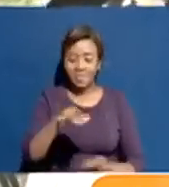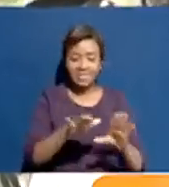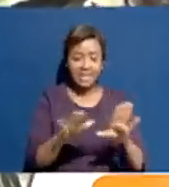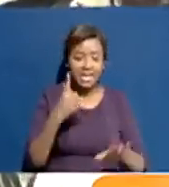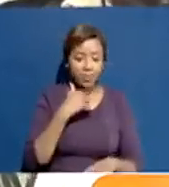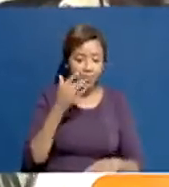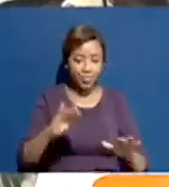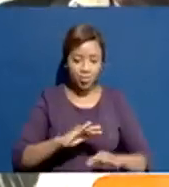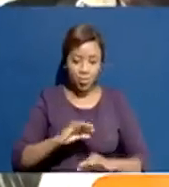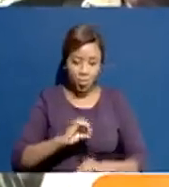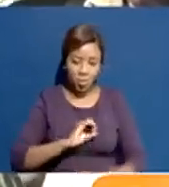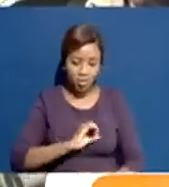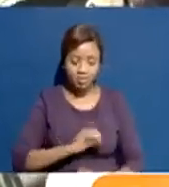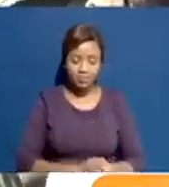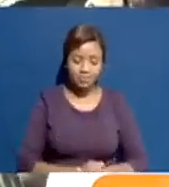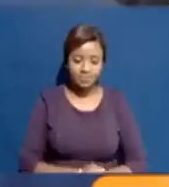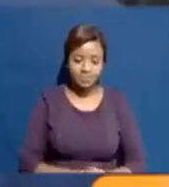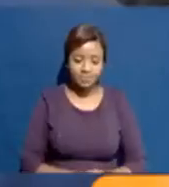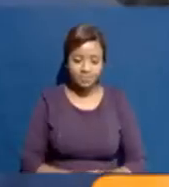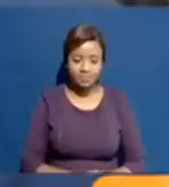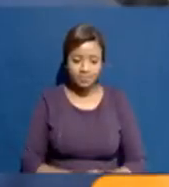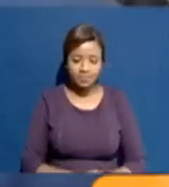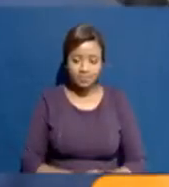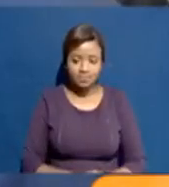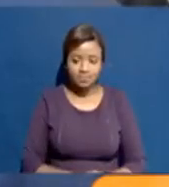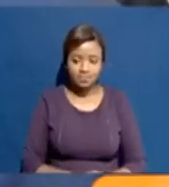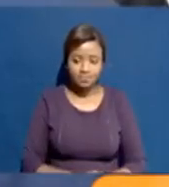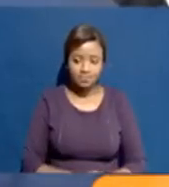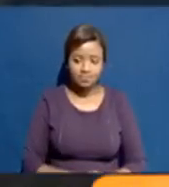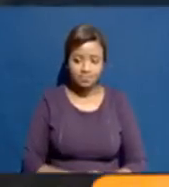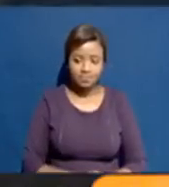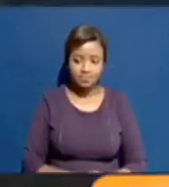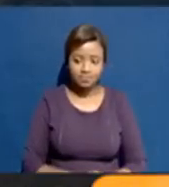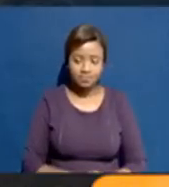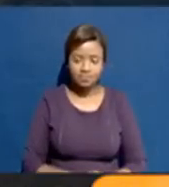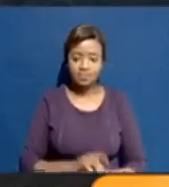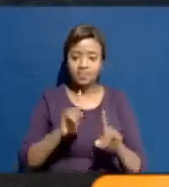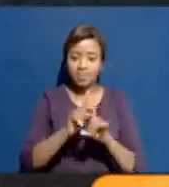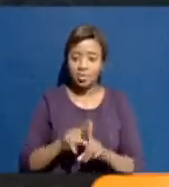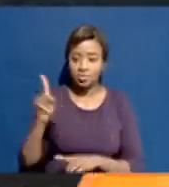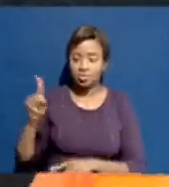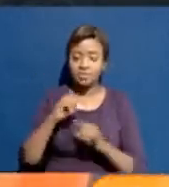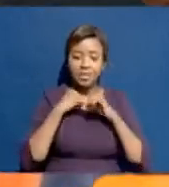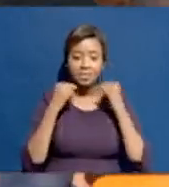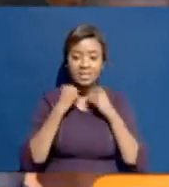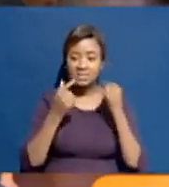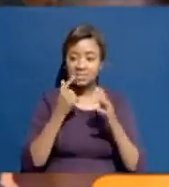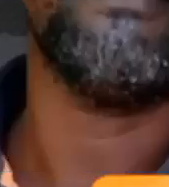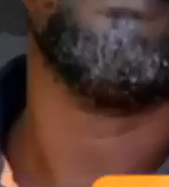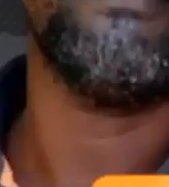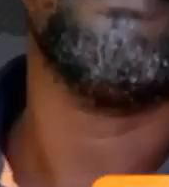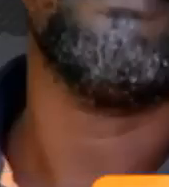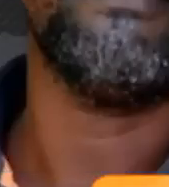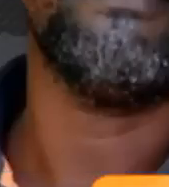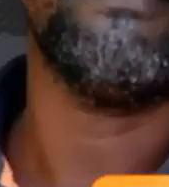of land is in dispute. I stop at that. In the statement, controversial pastor claims that he cannot account for the number of people